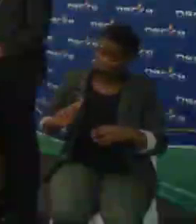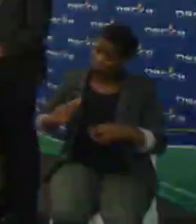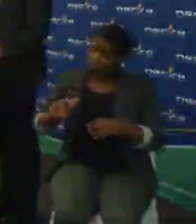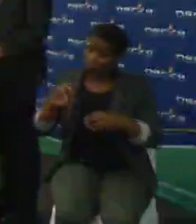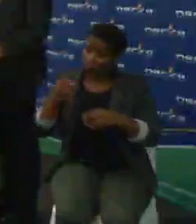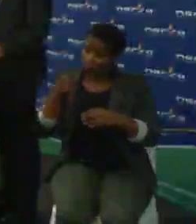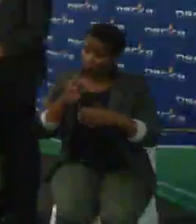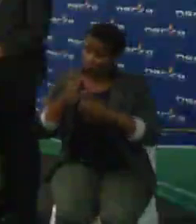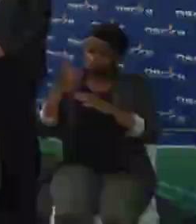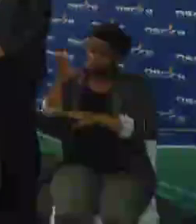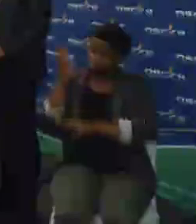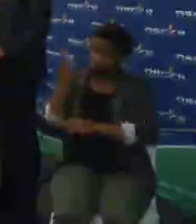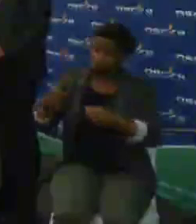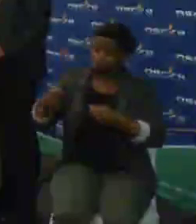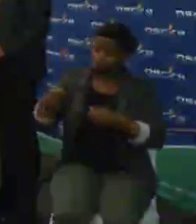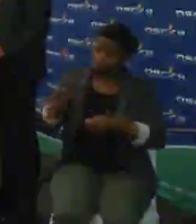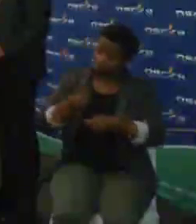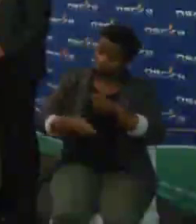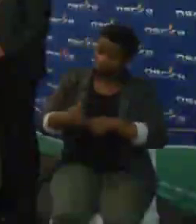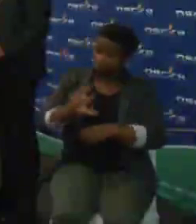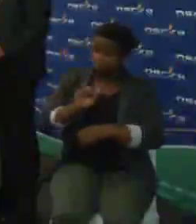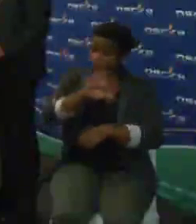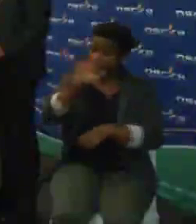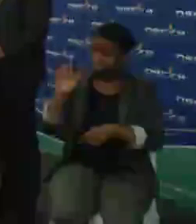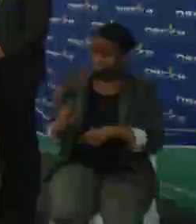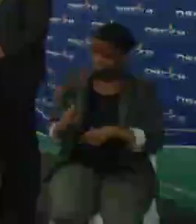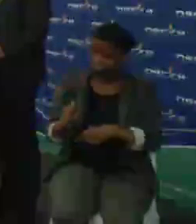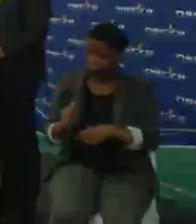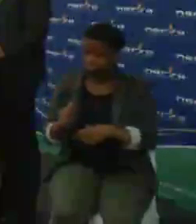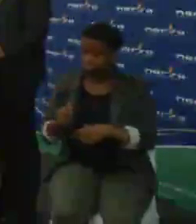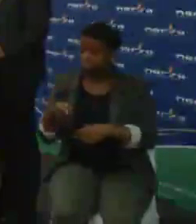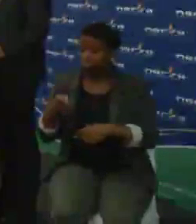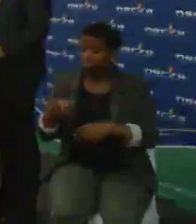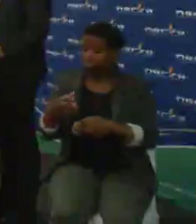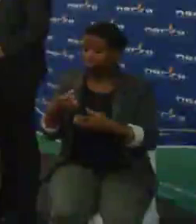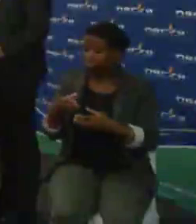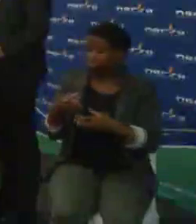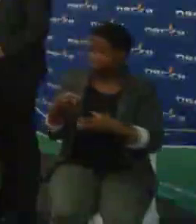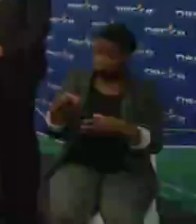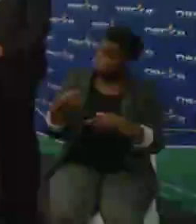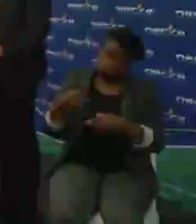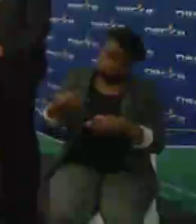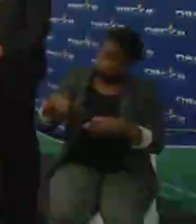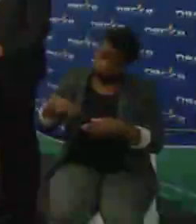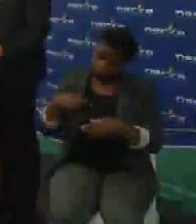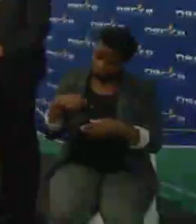is presently being supplied into South Africa just cannot continue to be the case. We